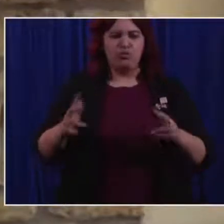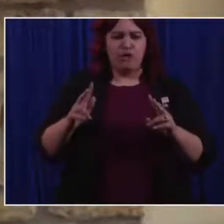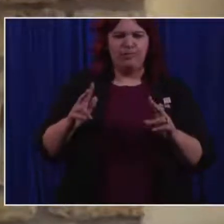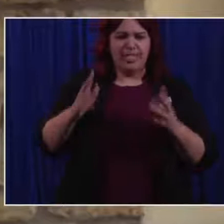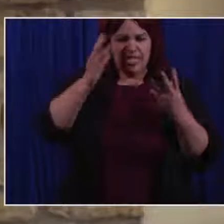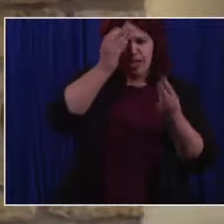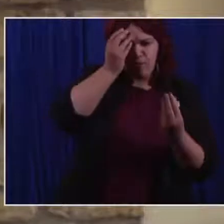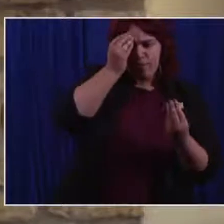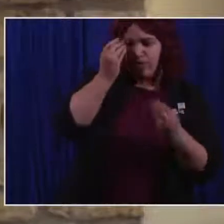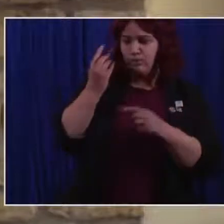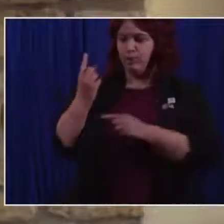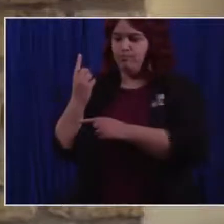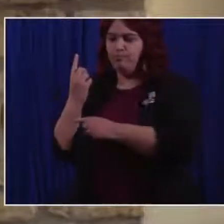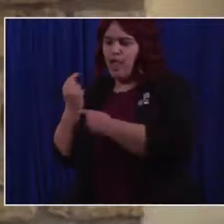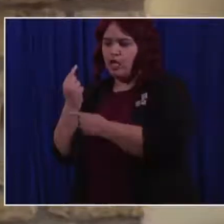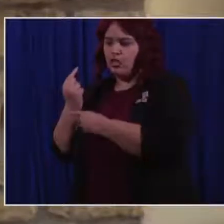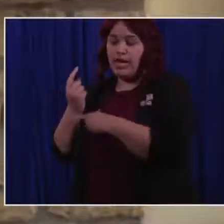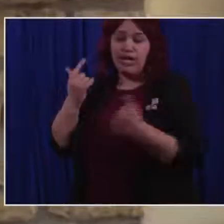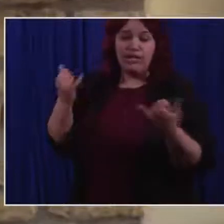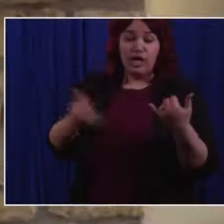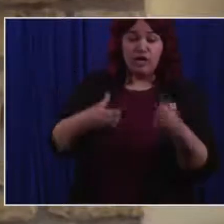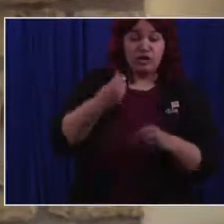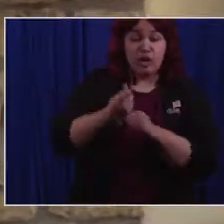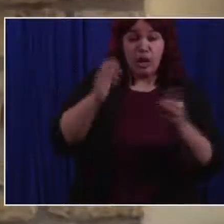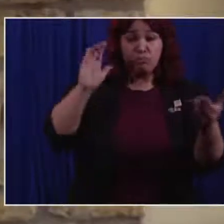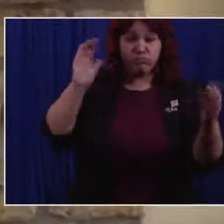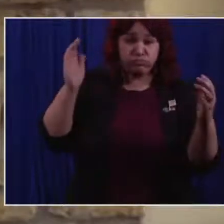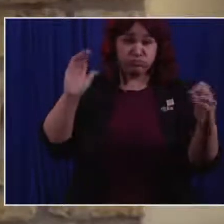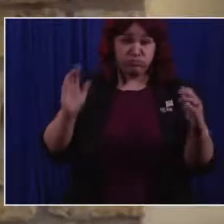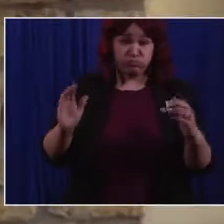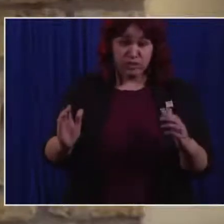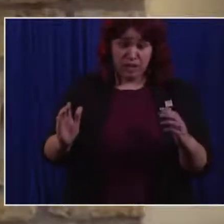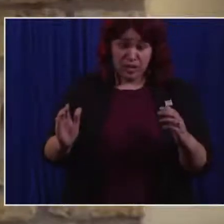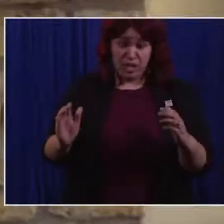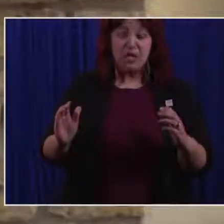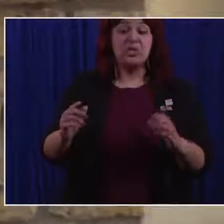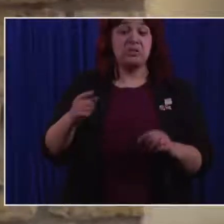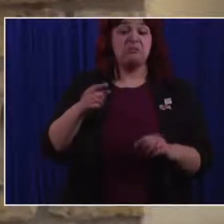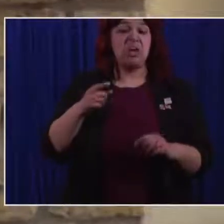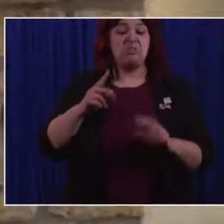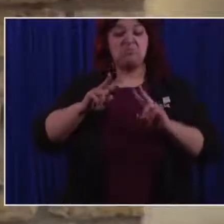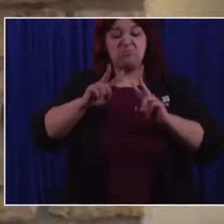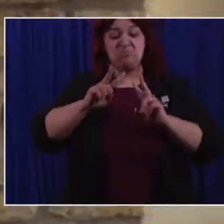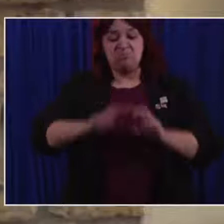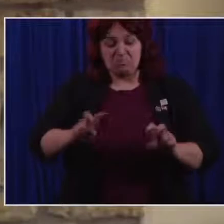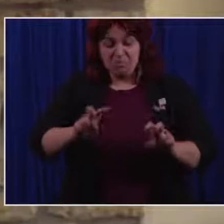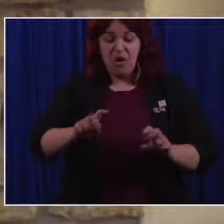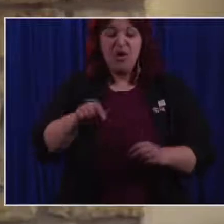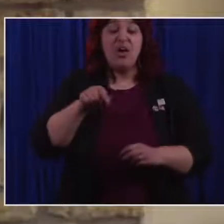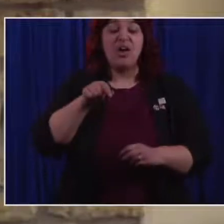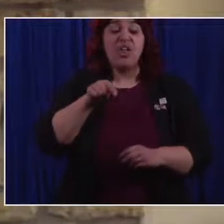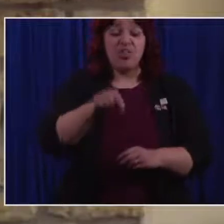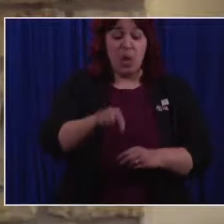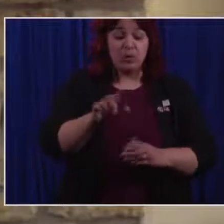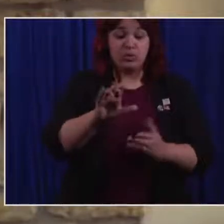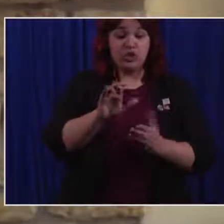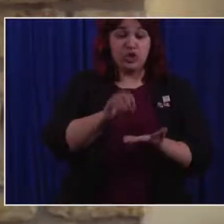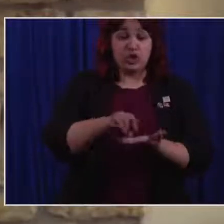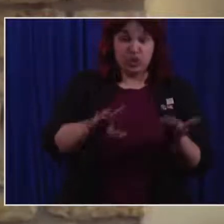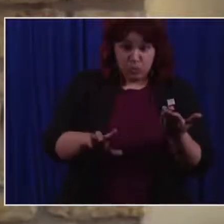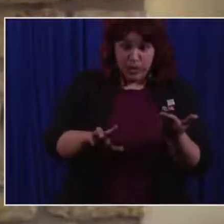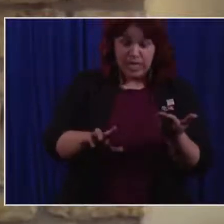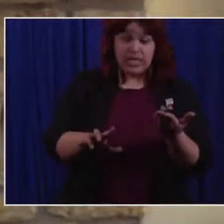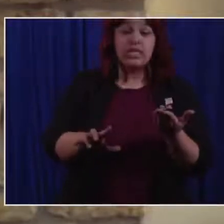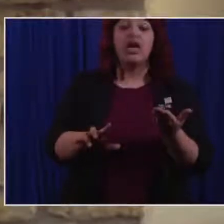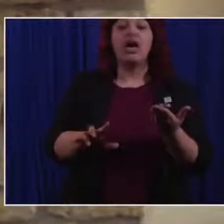So will you have an evaluation to see if the level of the kids it was accomplished equally